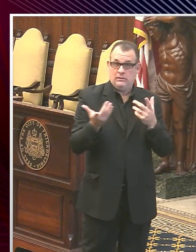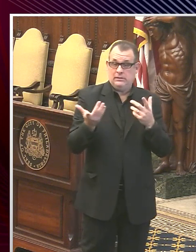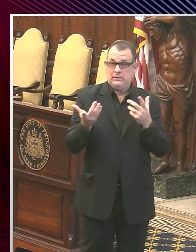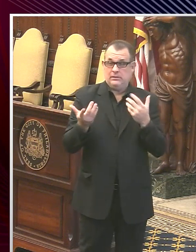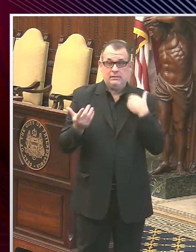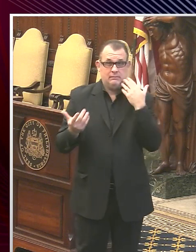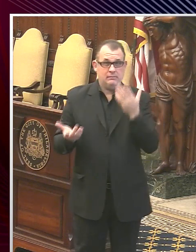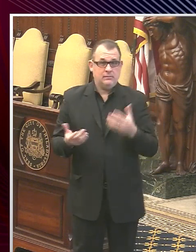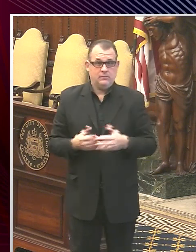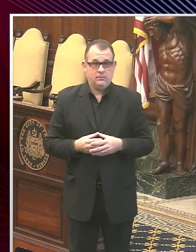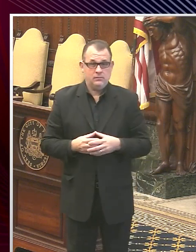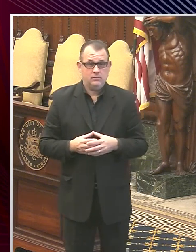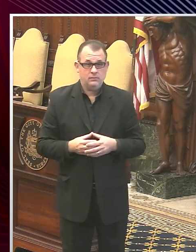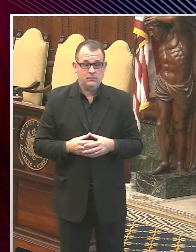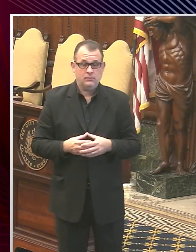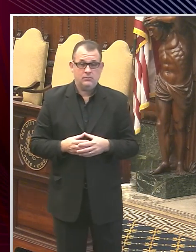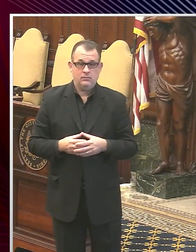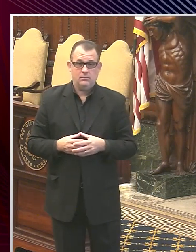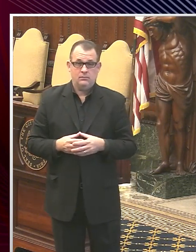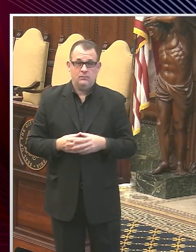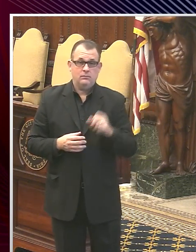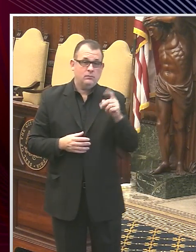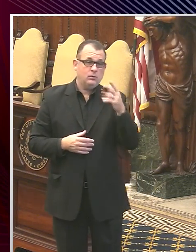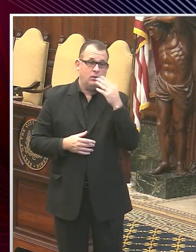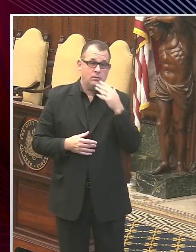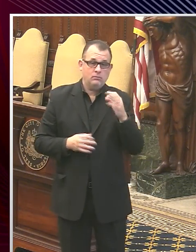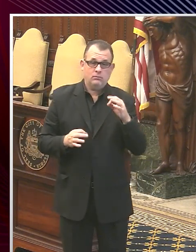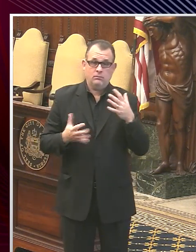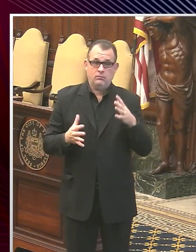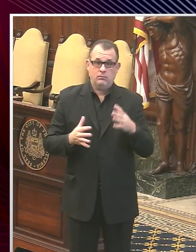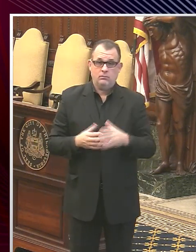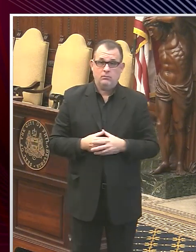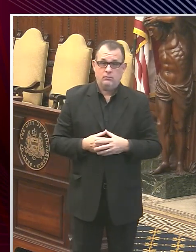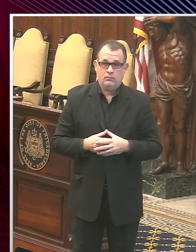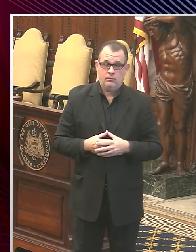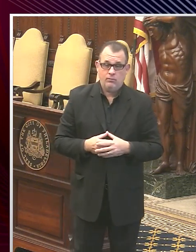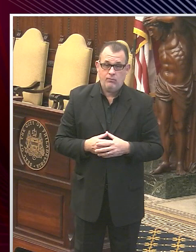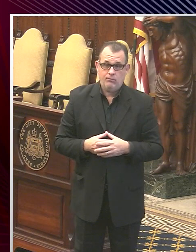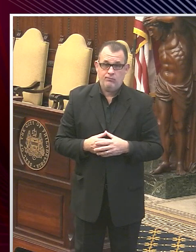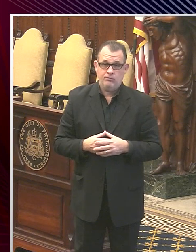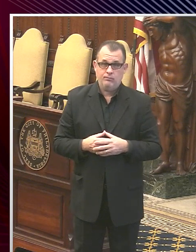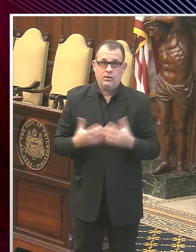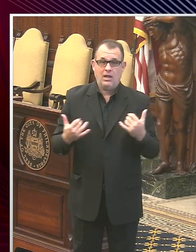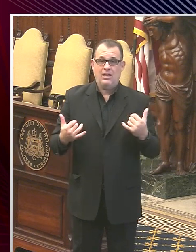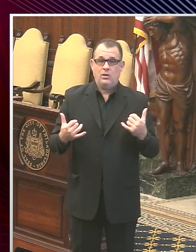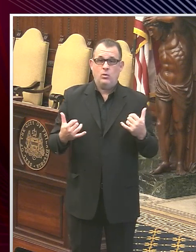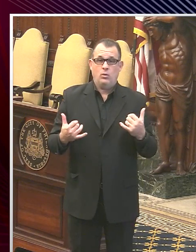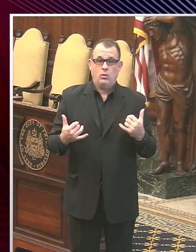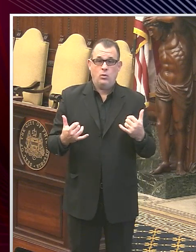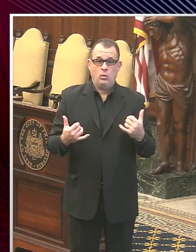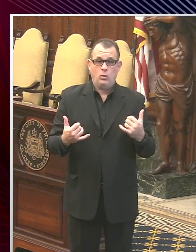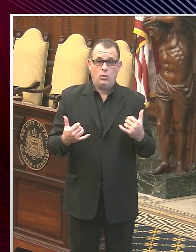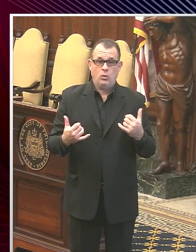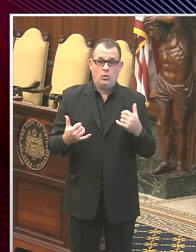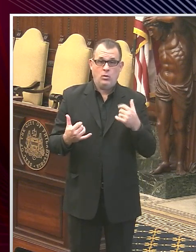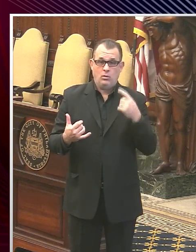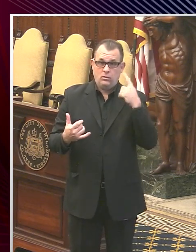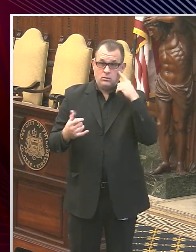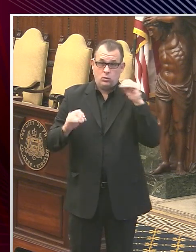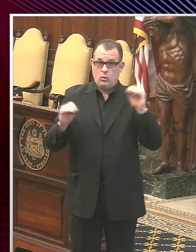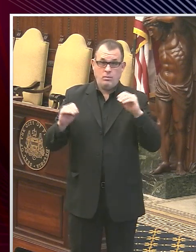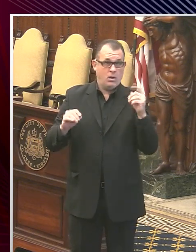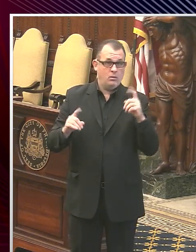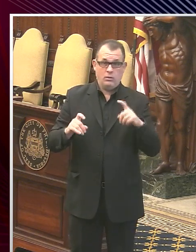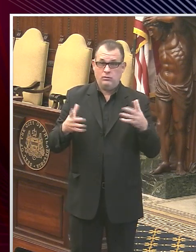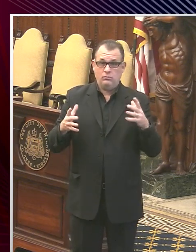All right, thank you, Denise. And seeing no further questions, thank